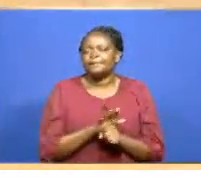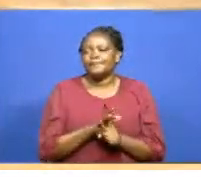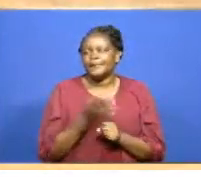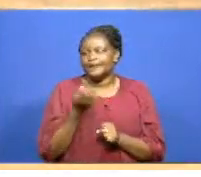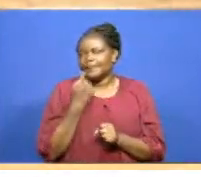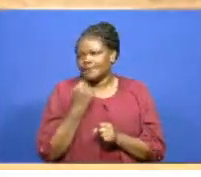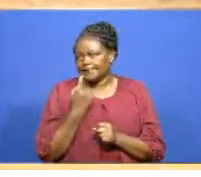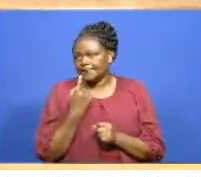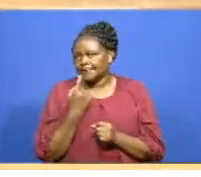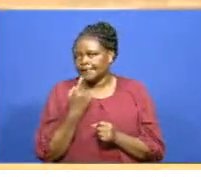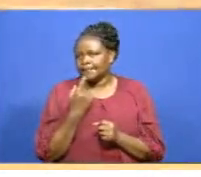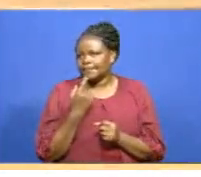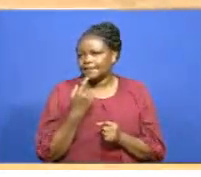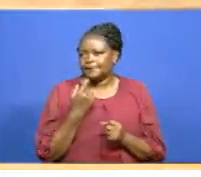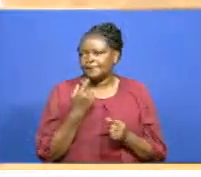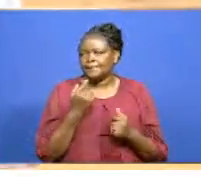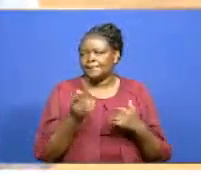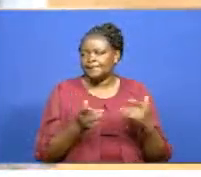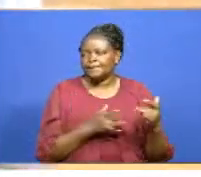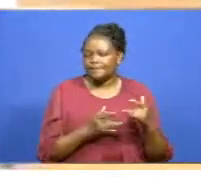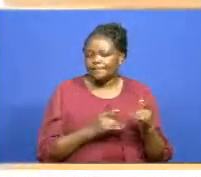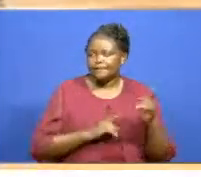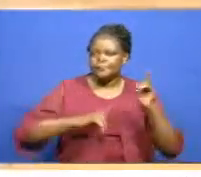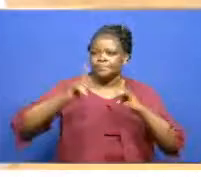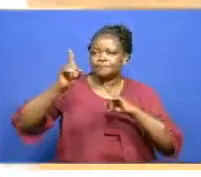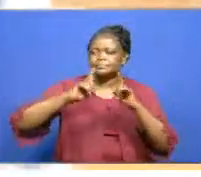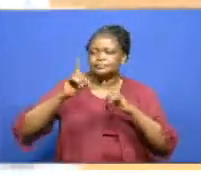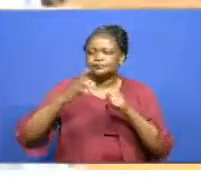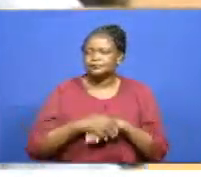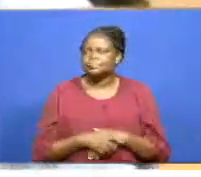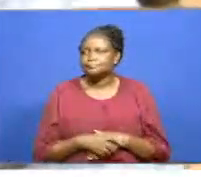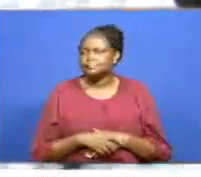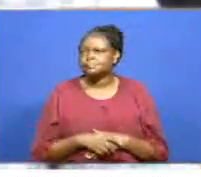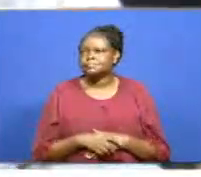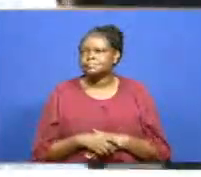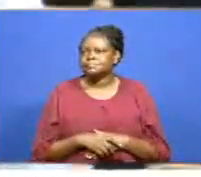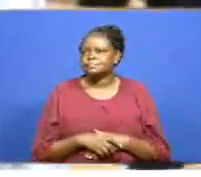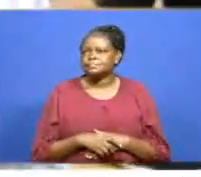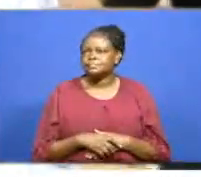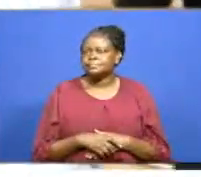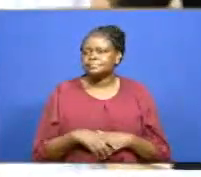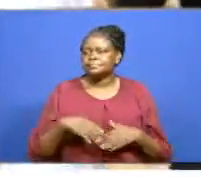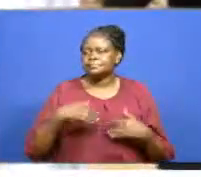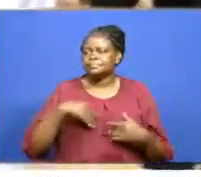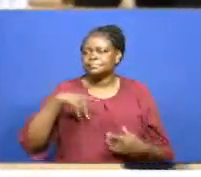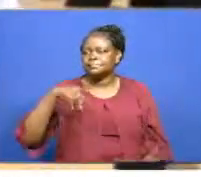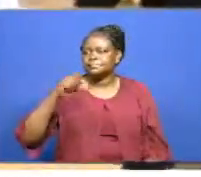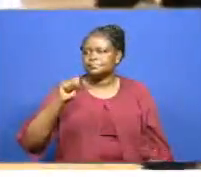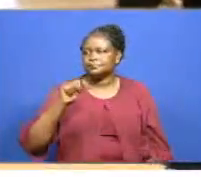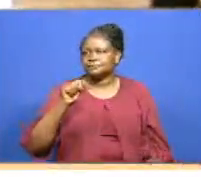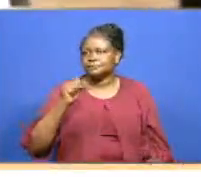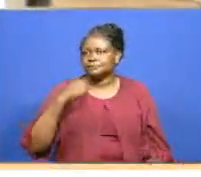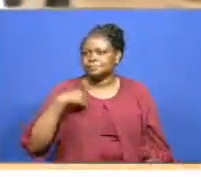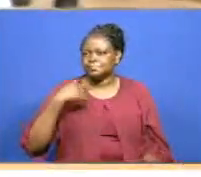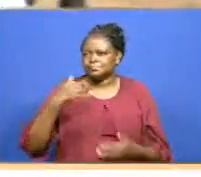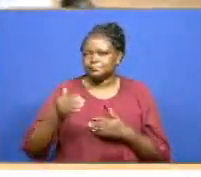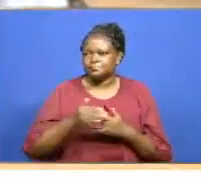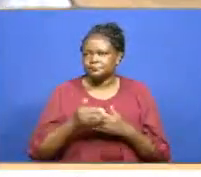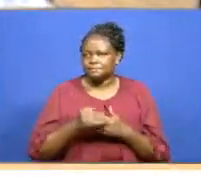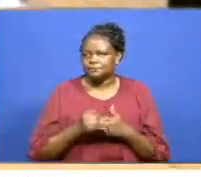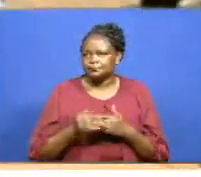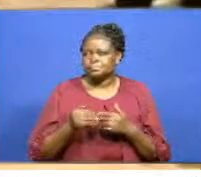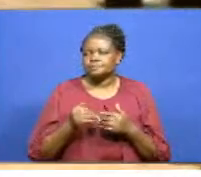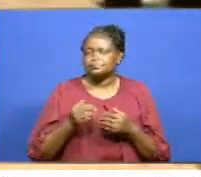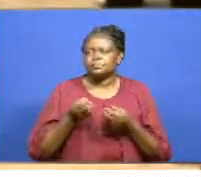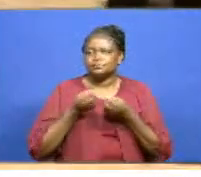vaccine with regard to tourism. And I'll be joined by the CAS who is just near us here, of course, to give